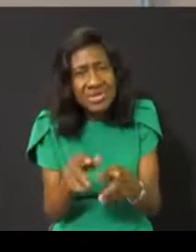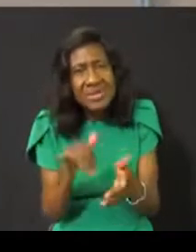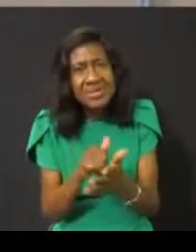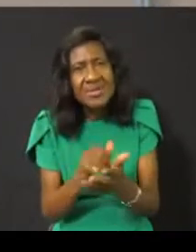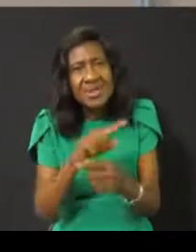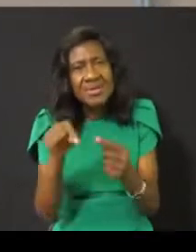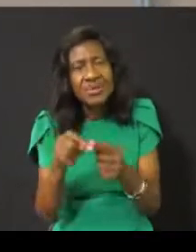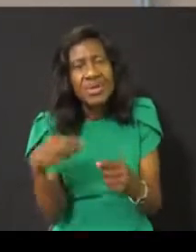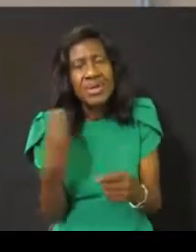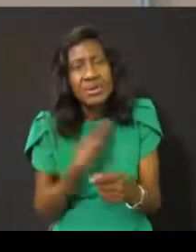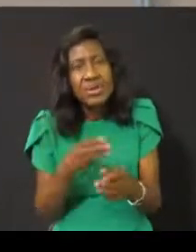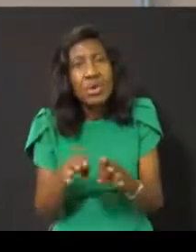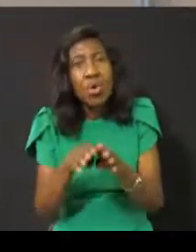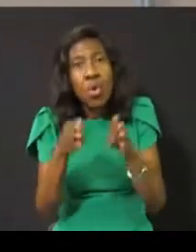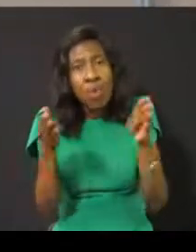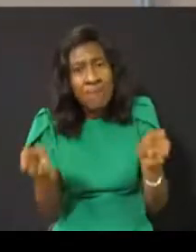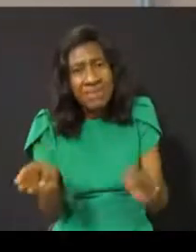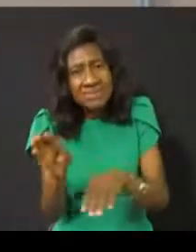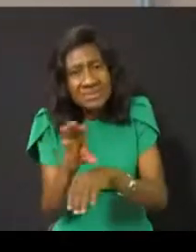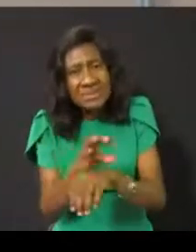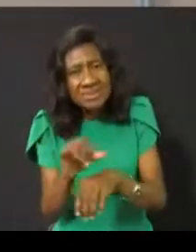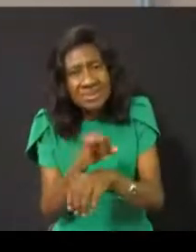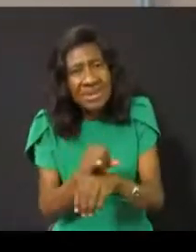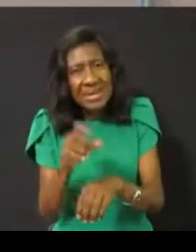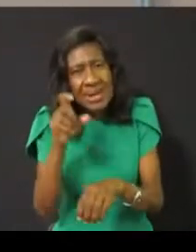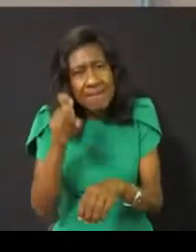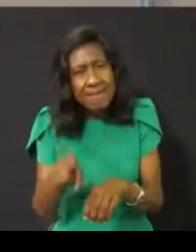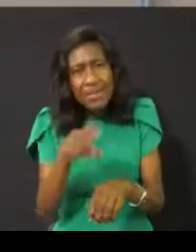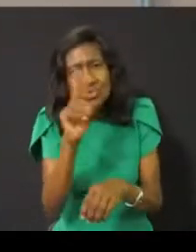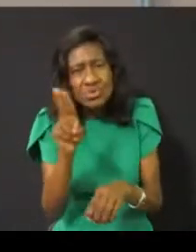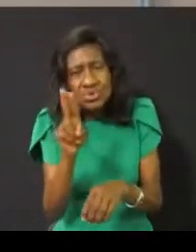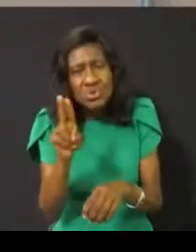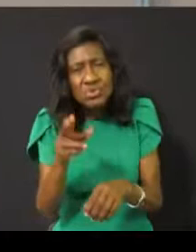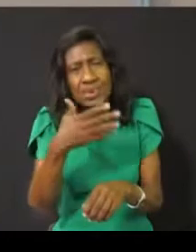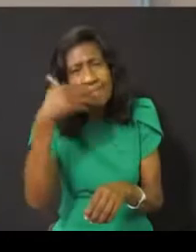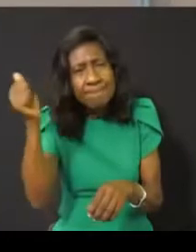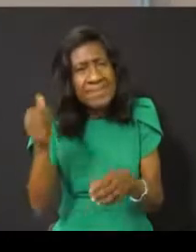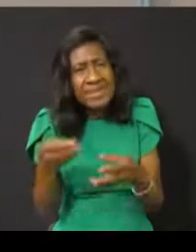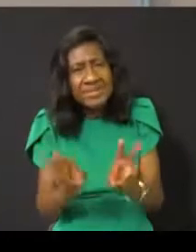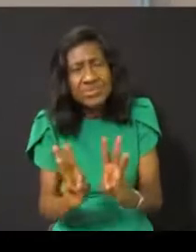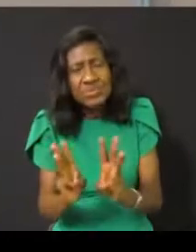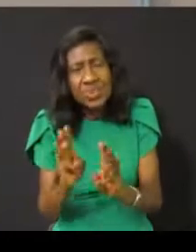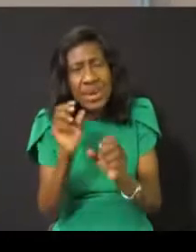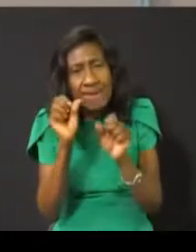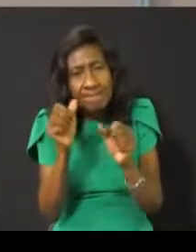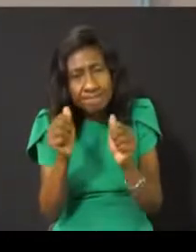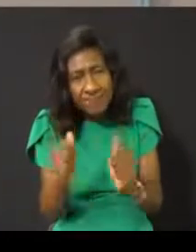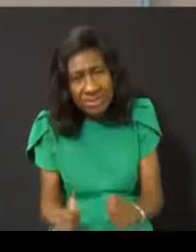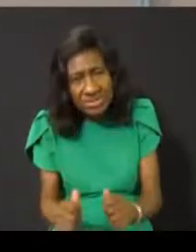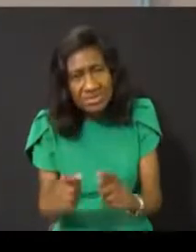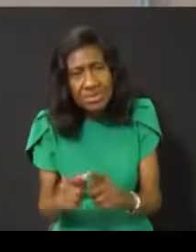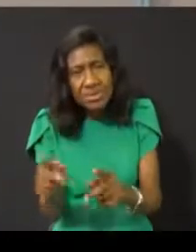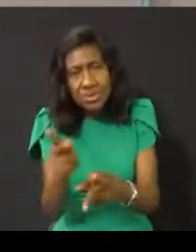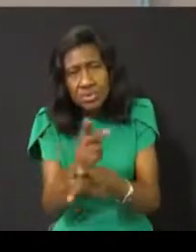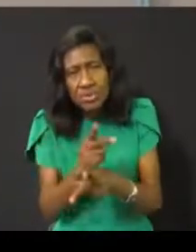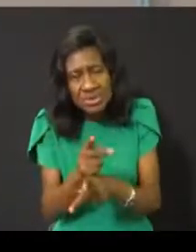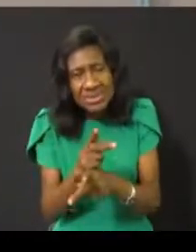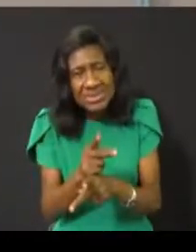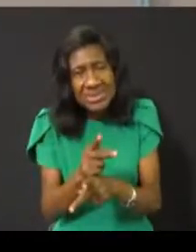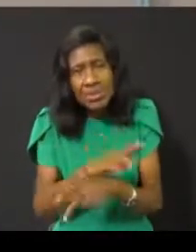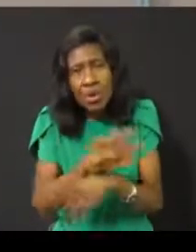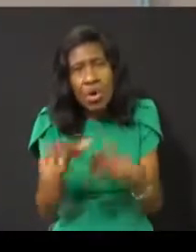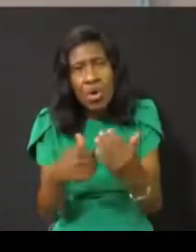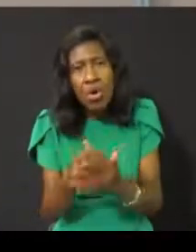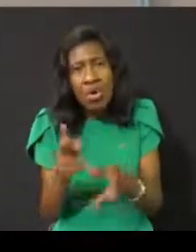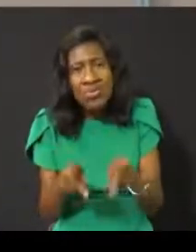to reopening is to use the best procedures possible to keep residents and visitors safe while reintroducing tourism